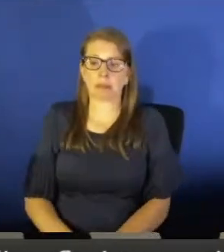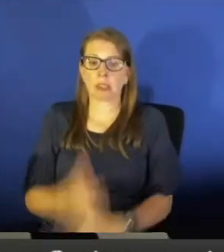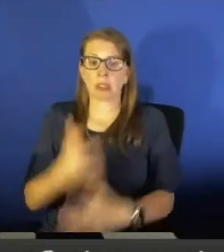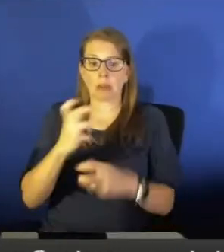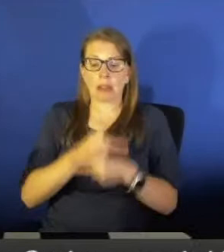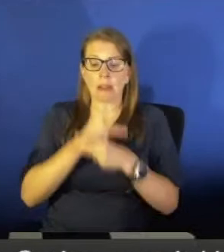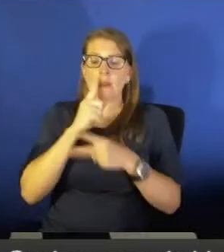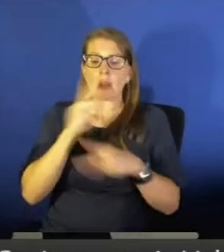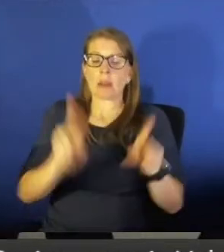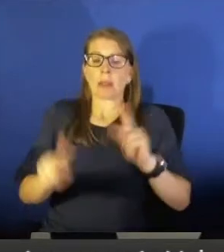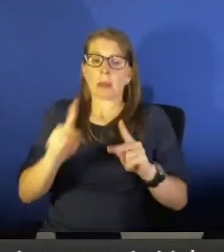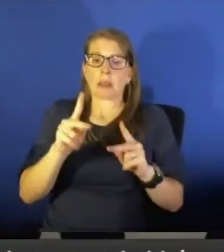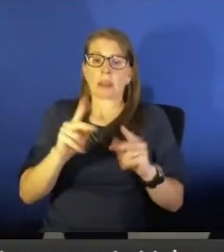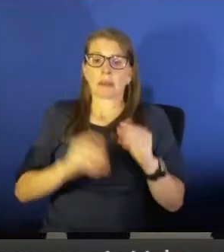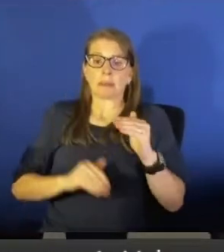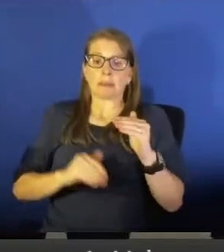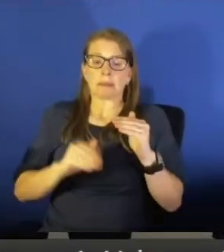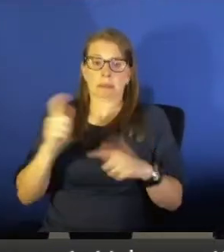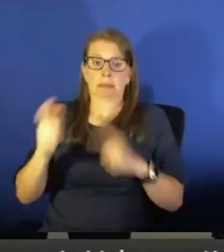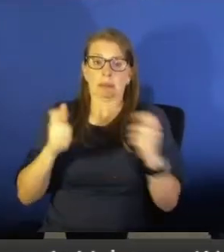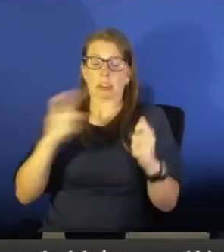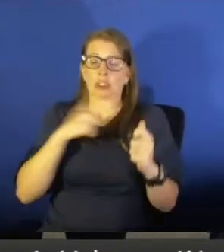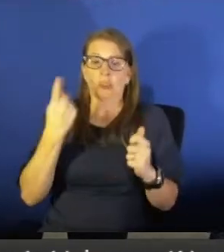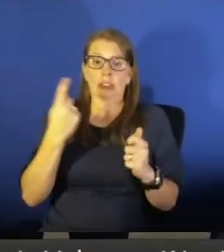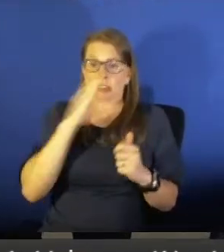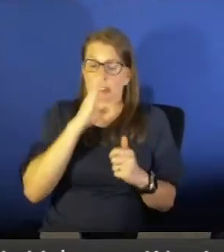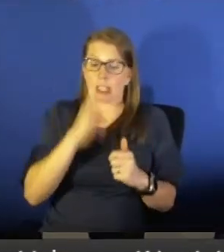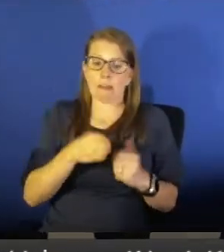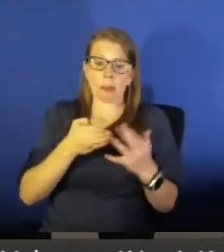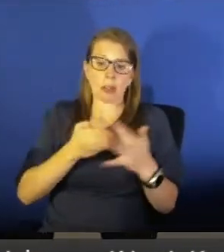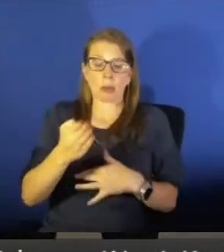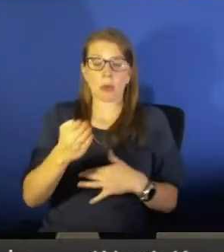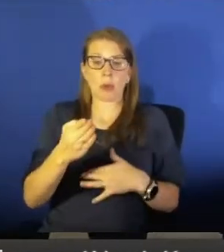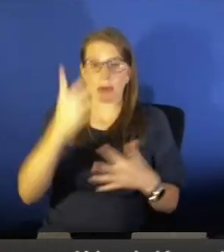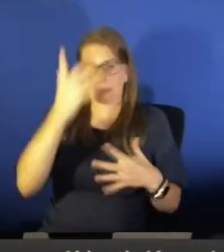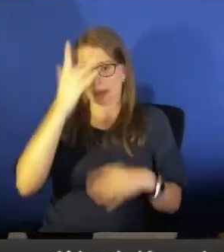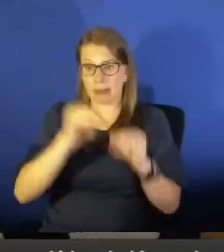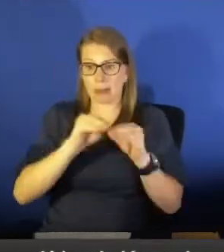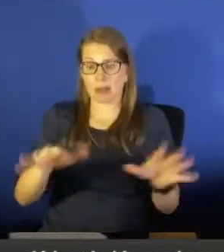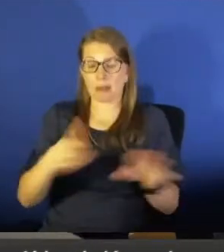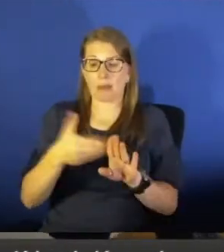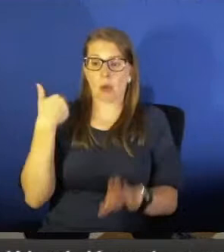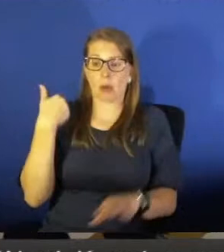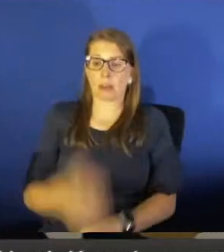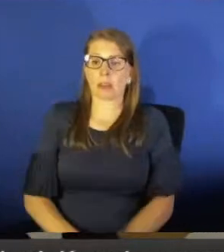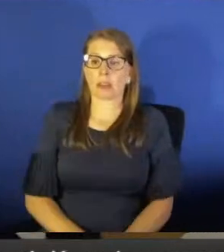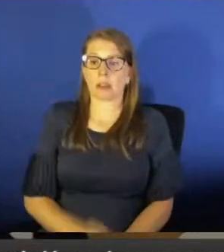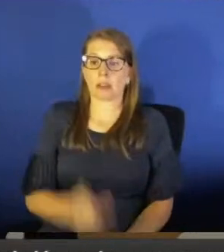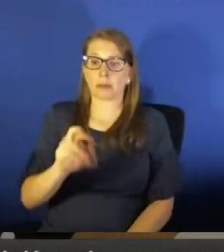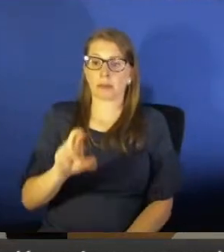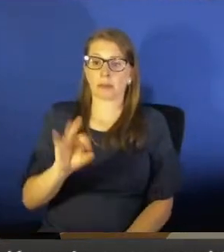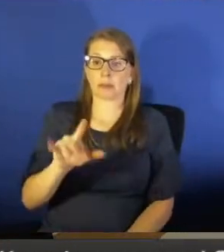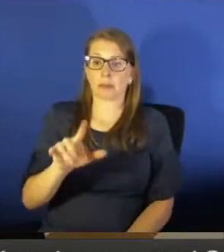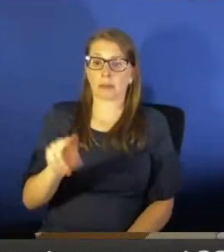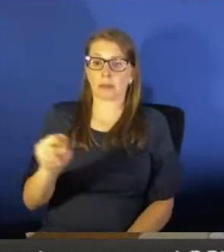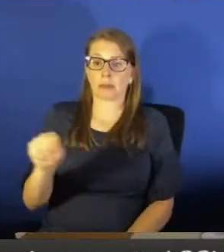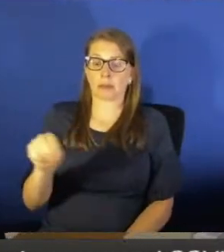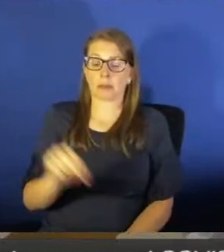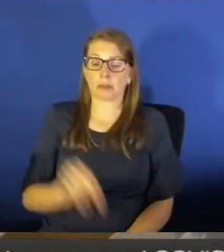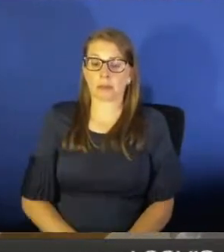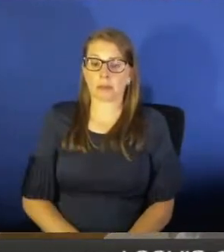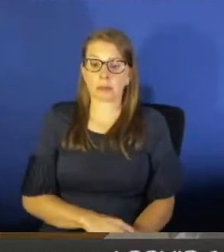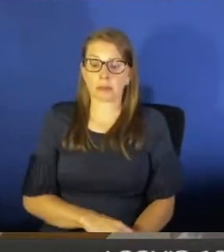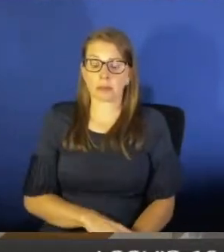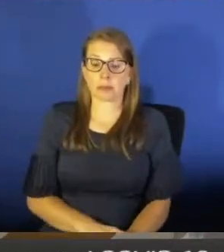huge risk, and they've never been through a pandemic before. I want to bring it back to Dr. Flynn. When it comes to